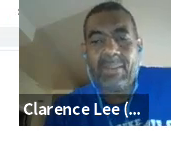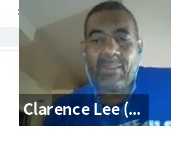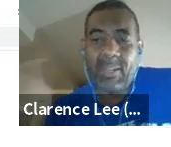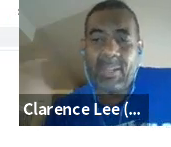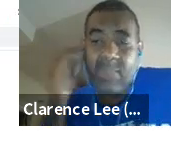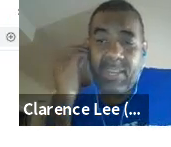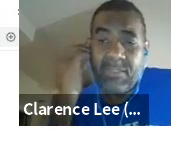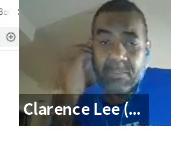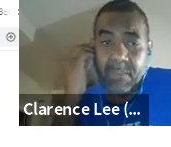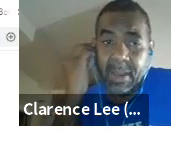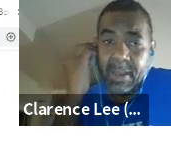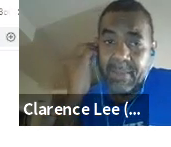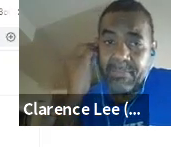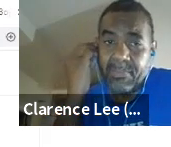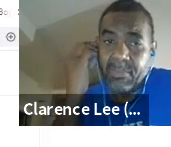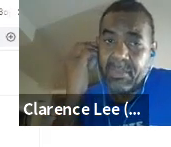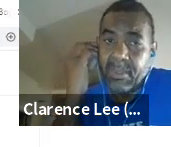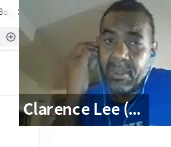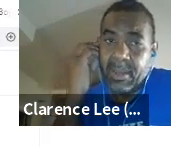now, unless you have another